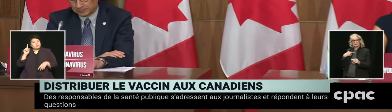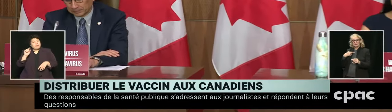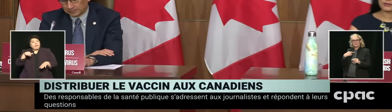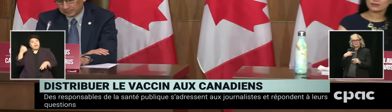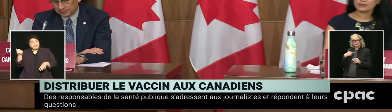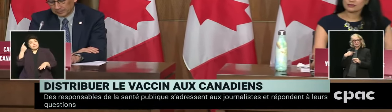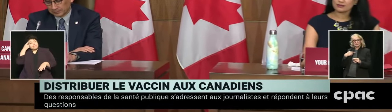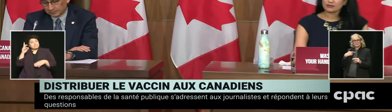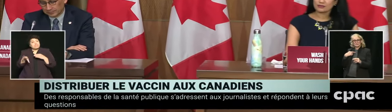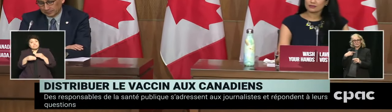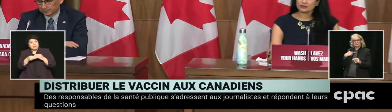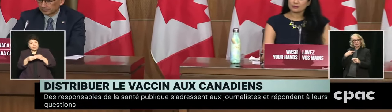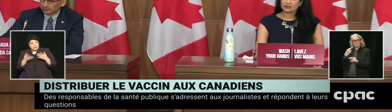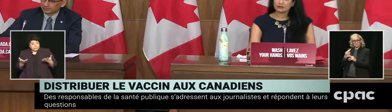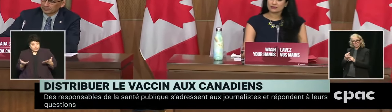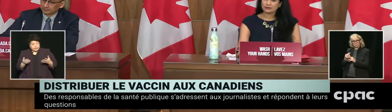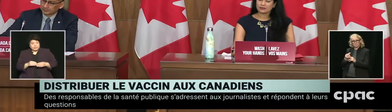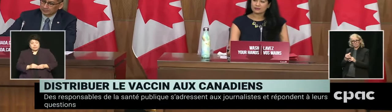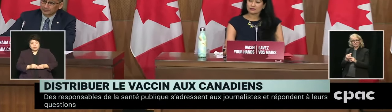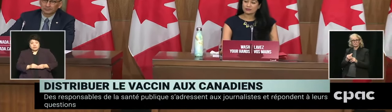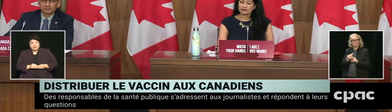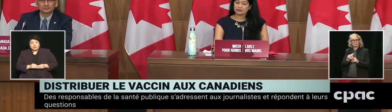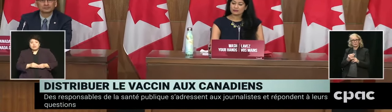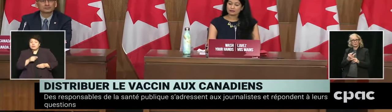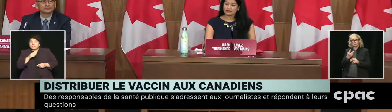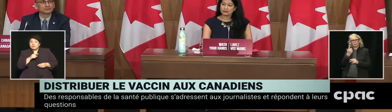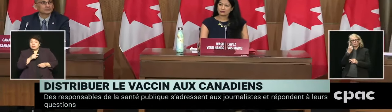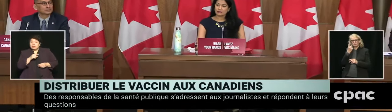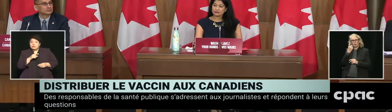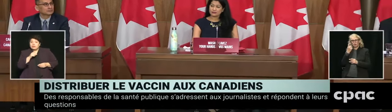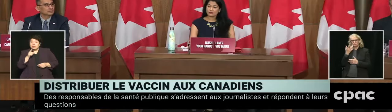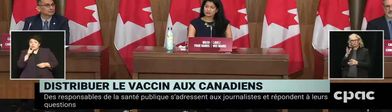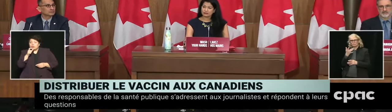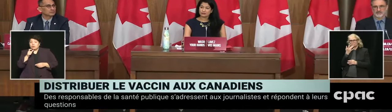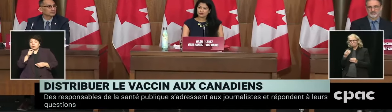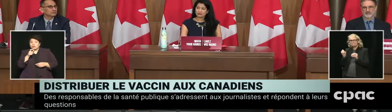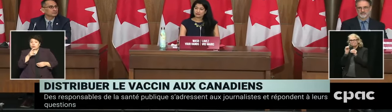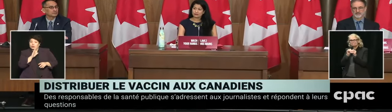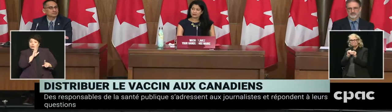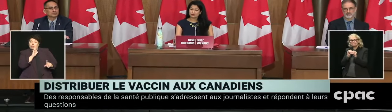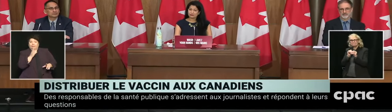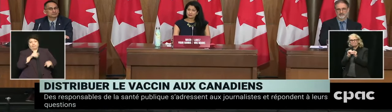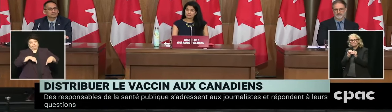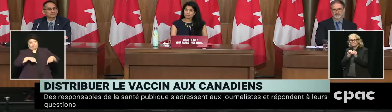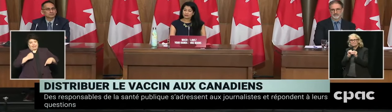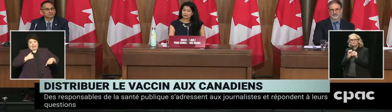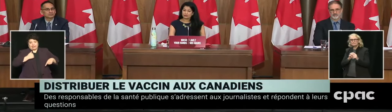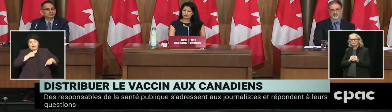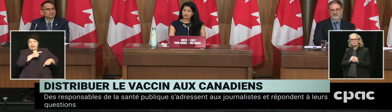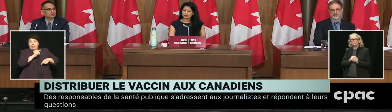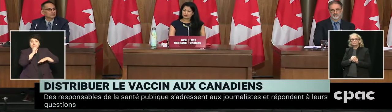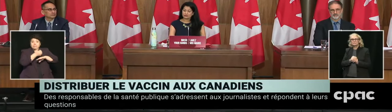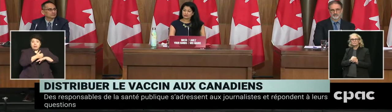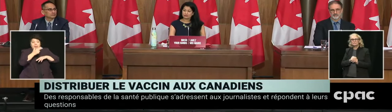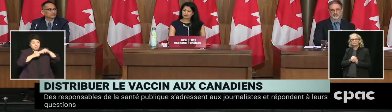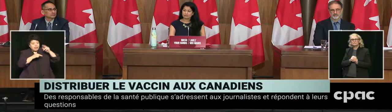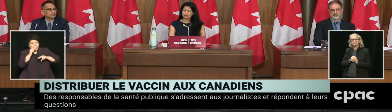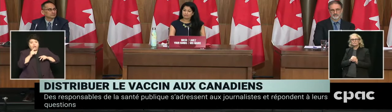consideration I would add is that building out biomanufacturing capacity is extremely complex,